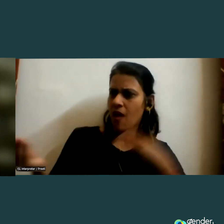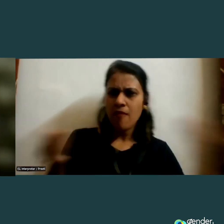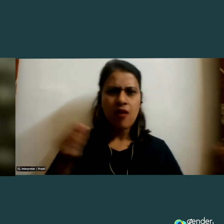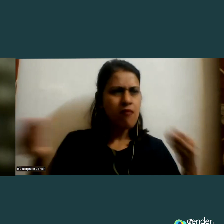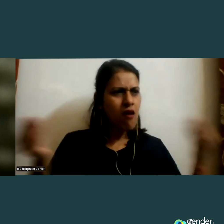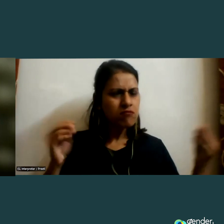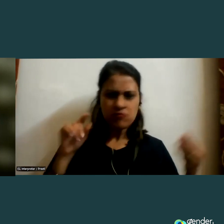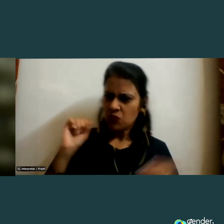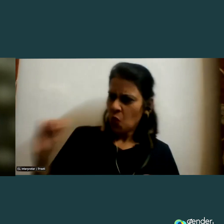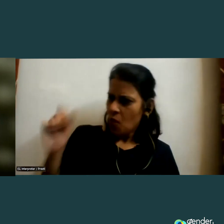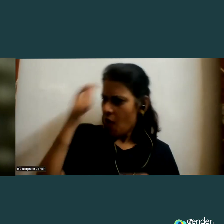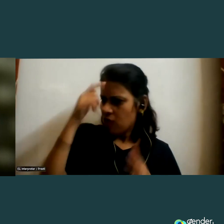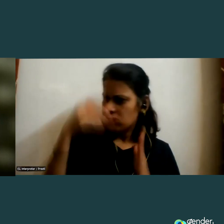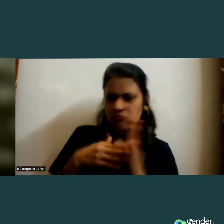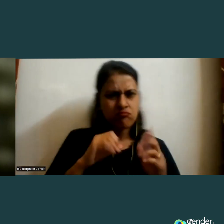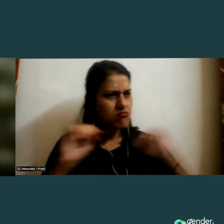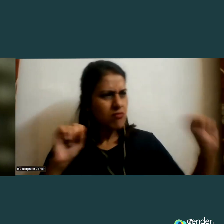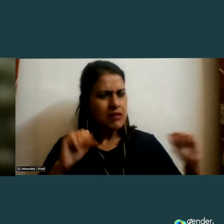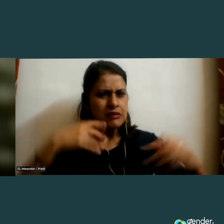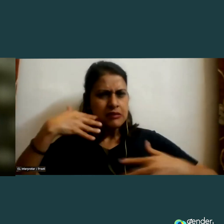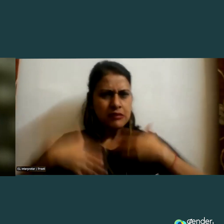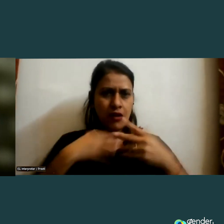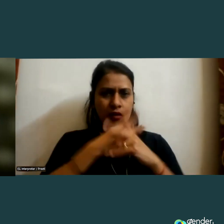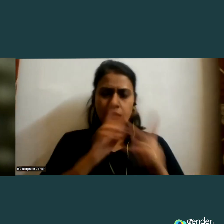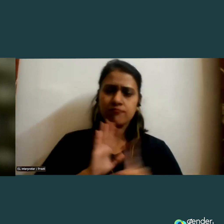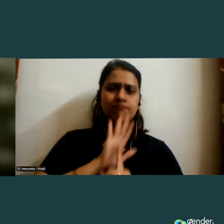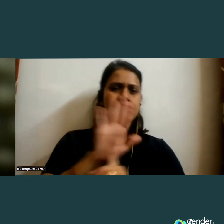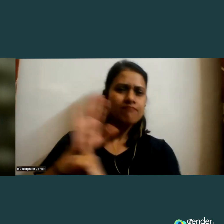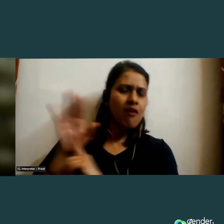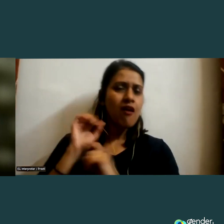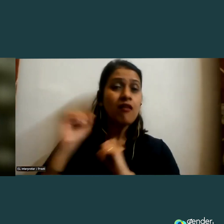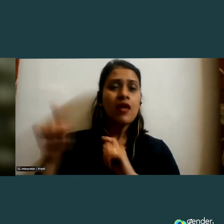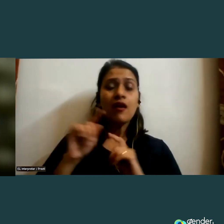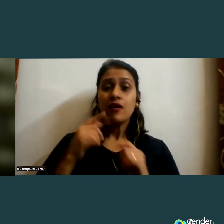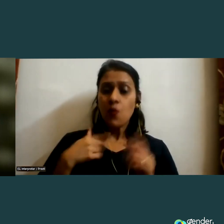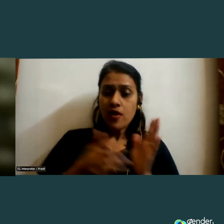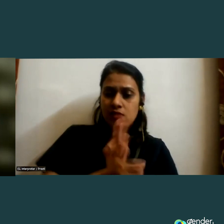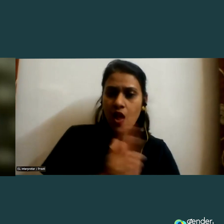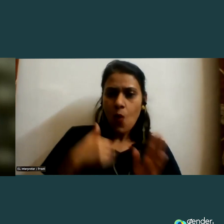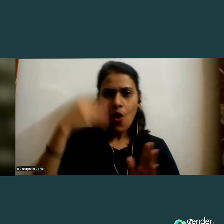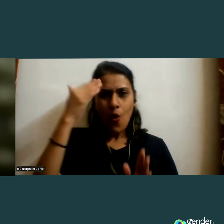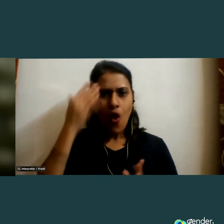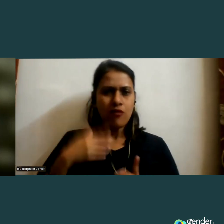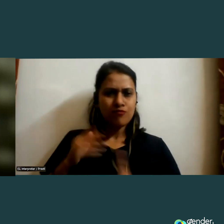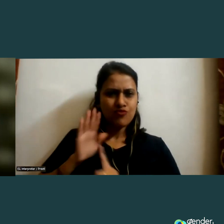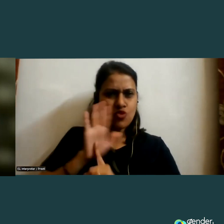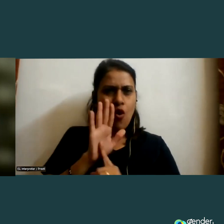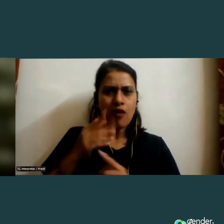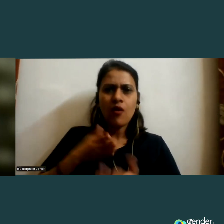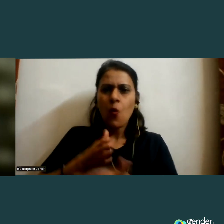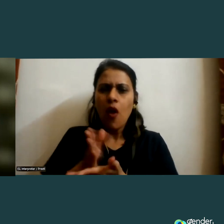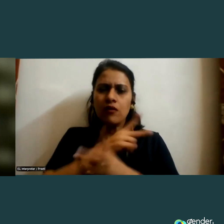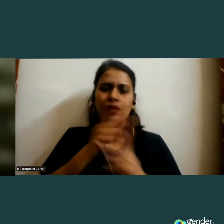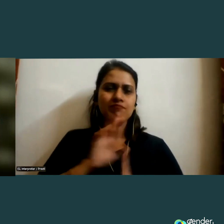and that they're able to celebrate their own talents and their own way of expressing themselves.